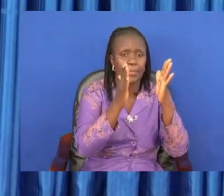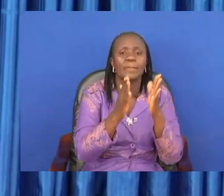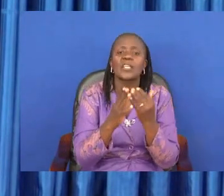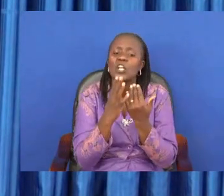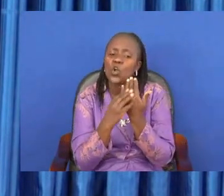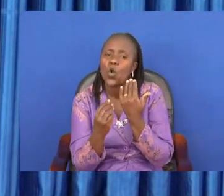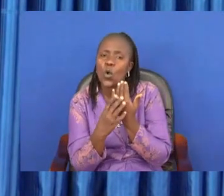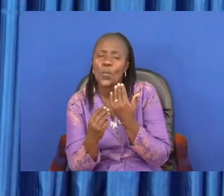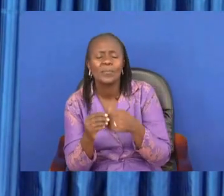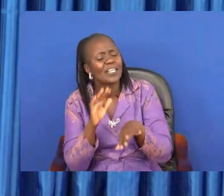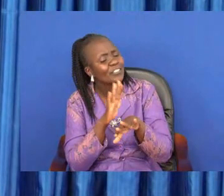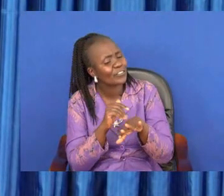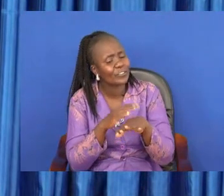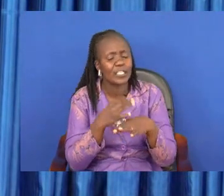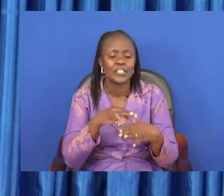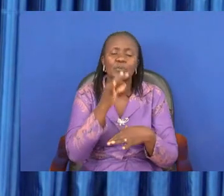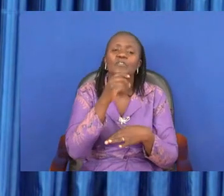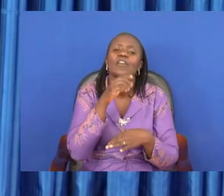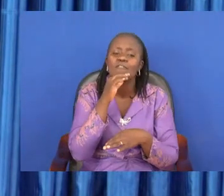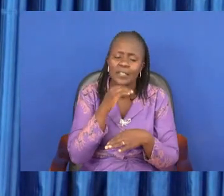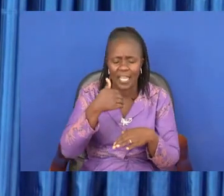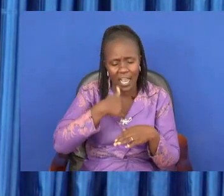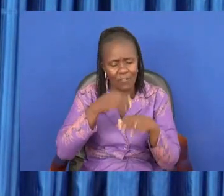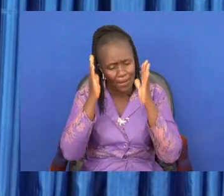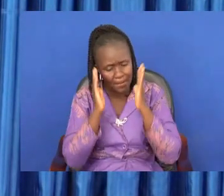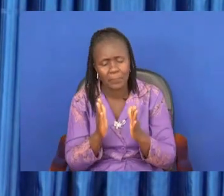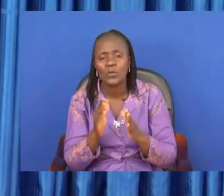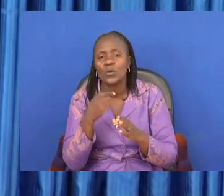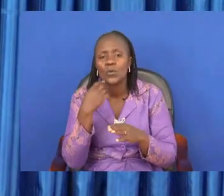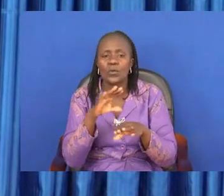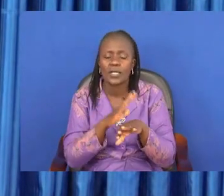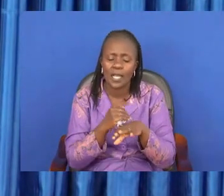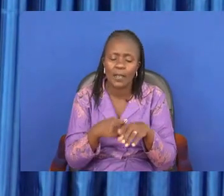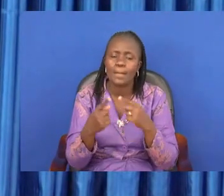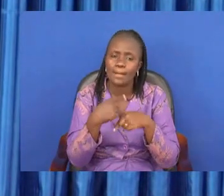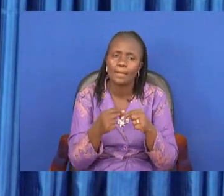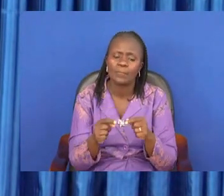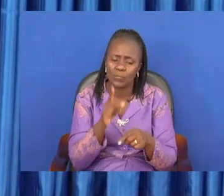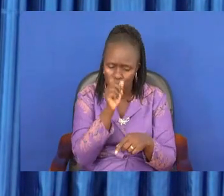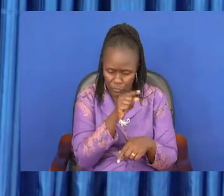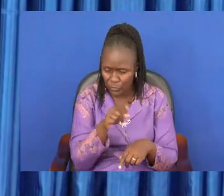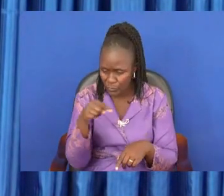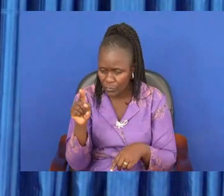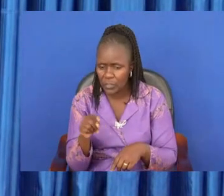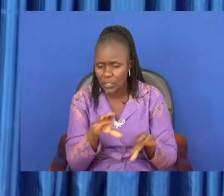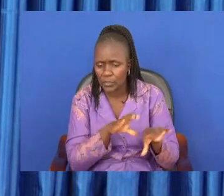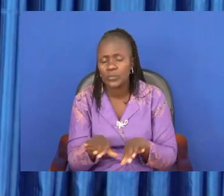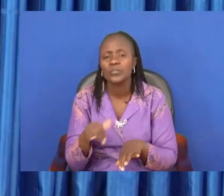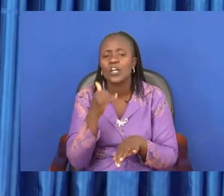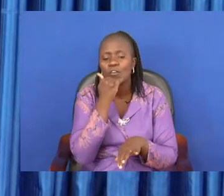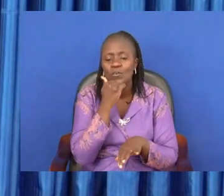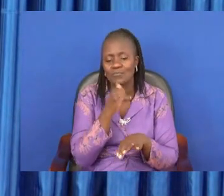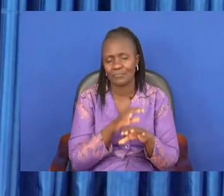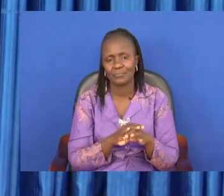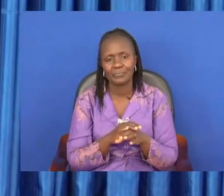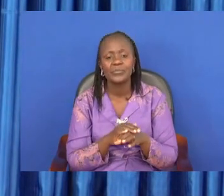we can be able to call a spiritual father. We should have somebody who can be able to come to us and correct us when we are not doing the right thing. That